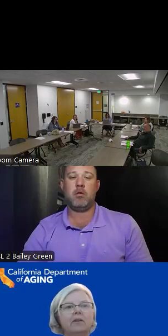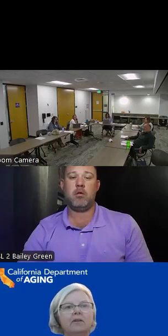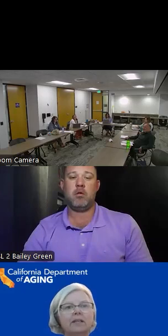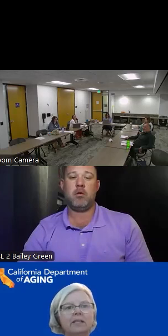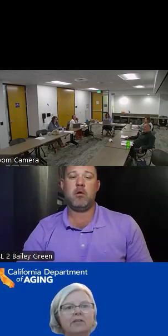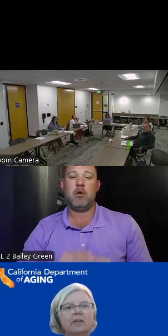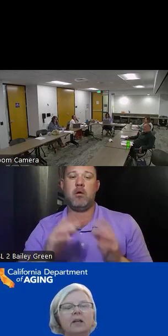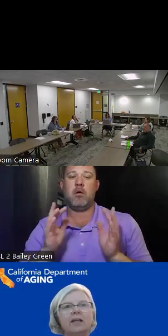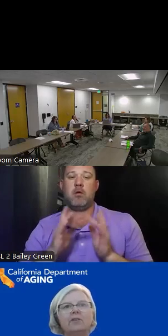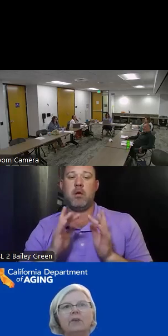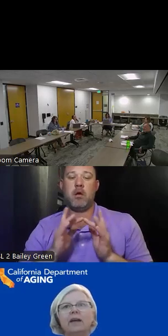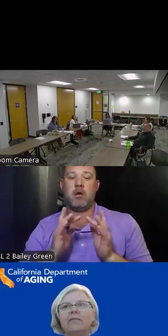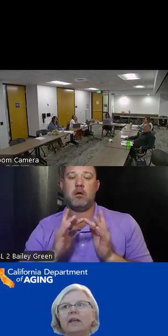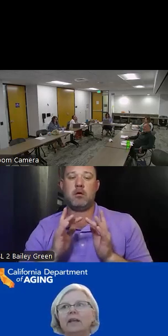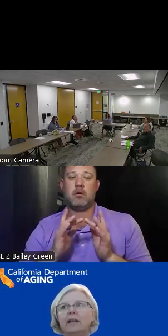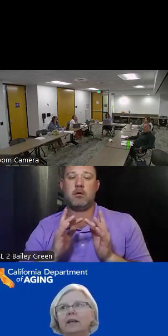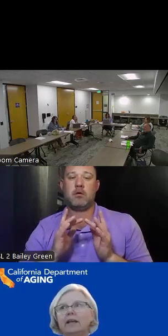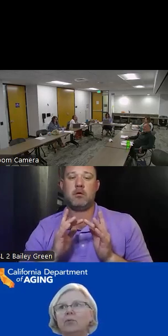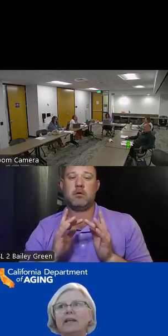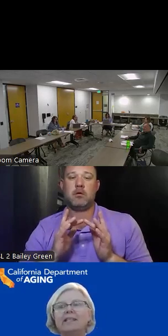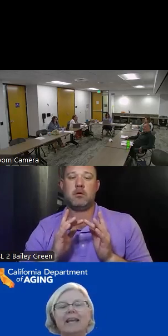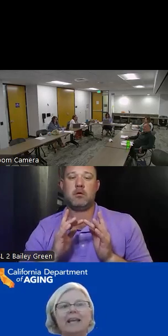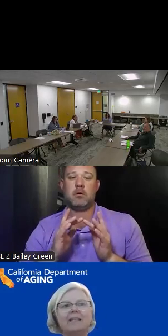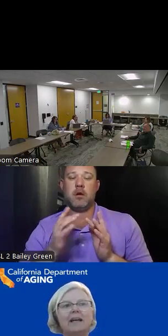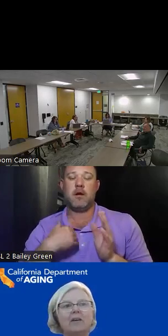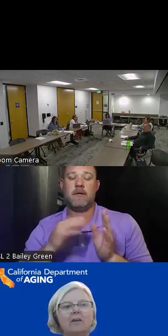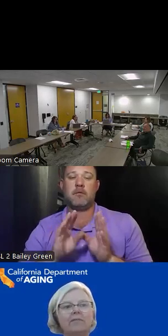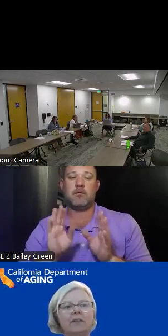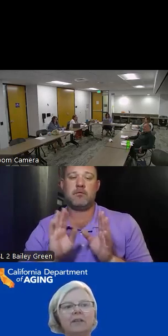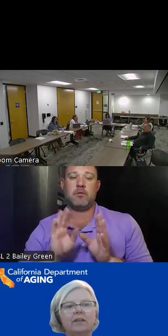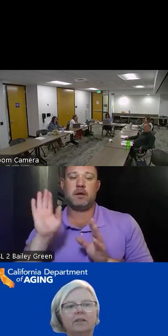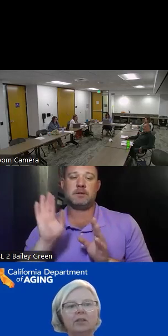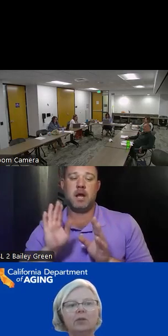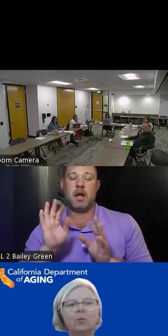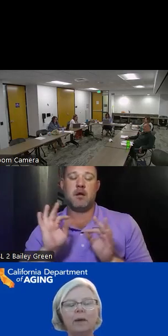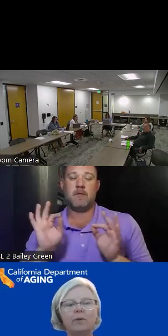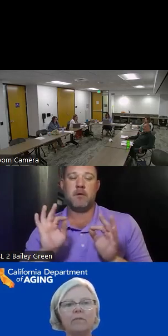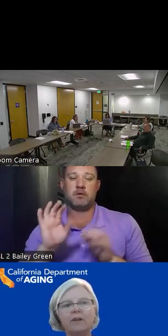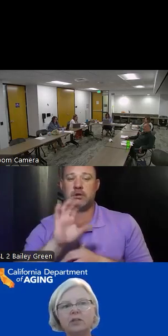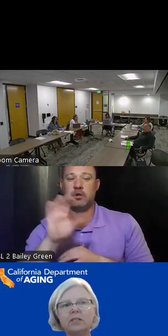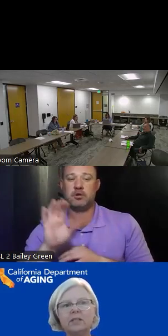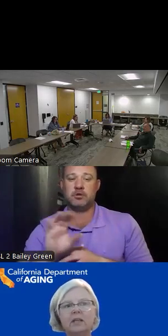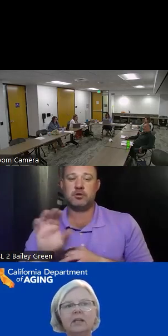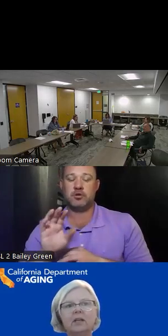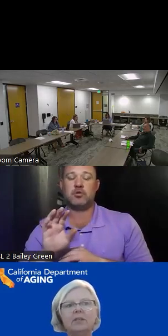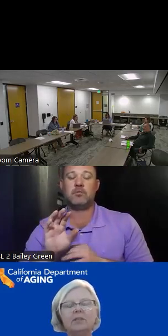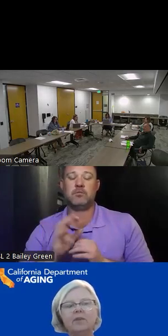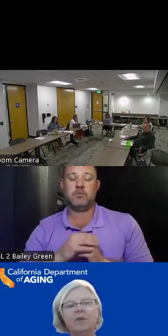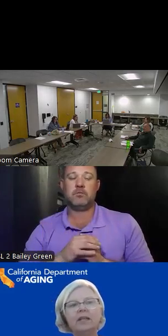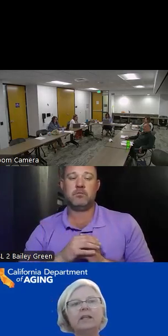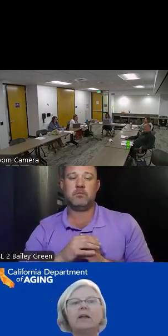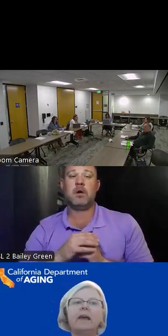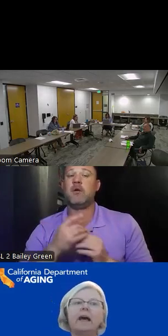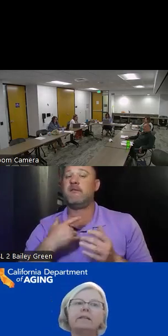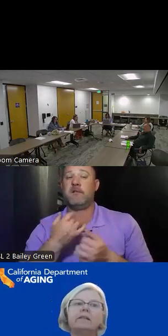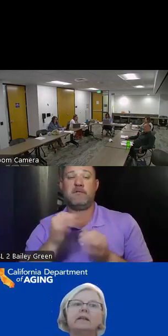Online, our attendees online, you have a raised hand icon via the Zoom webinar functions. Please feel